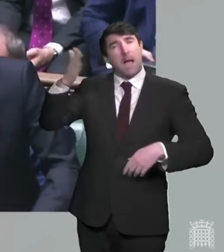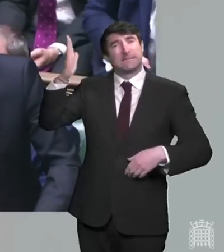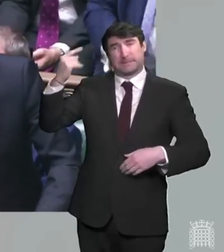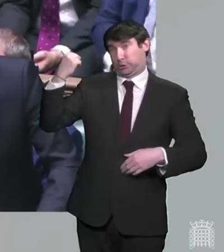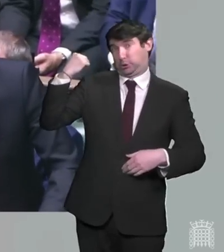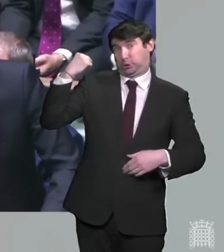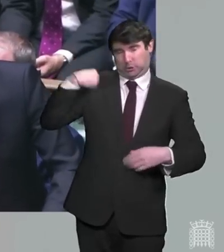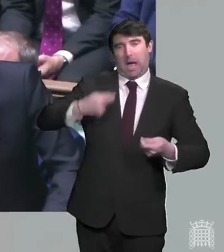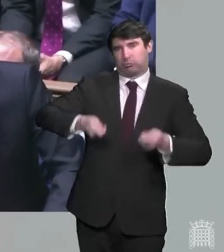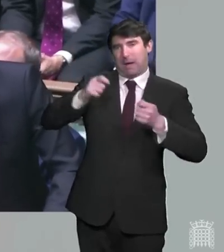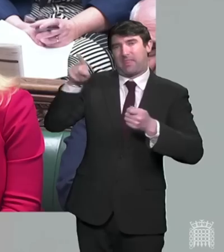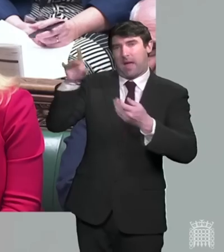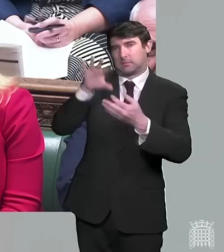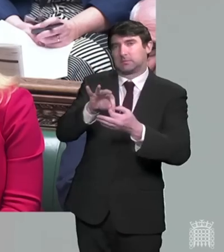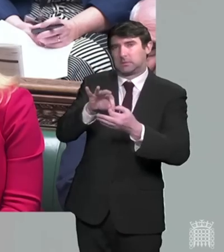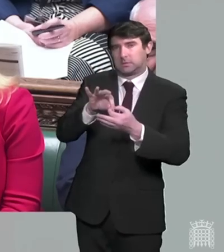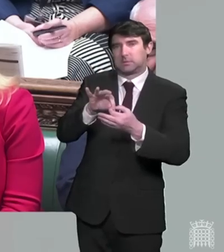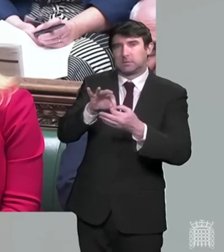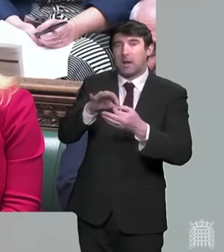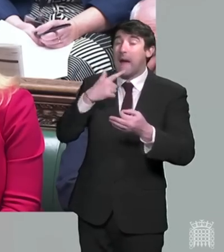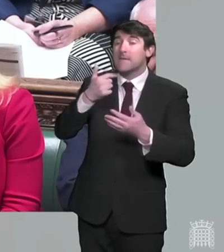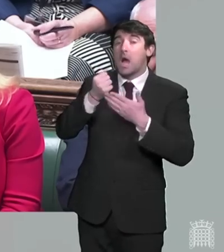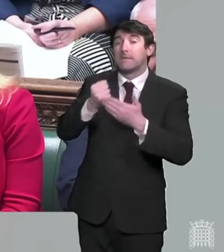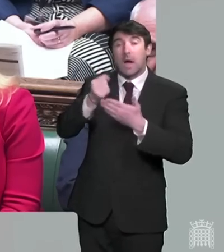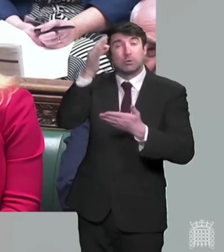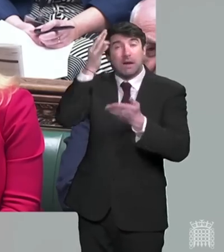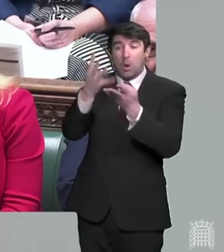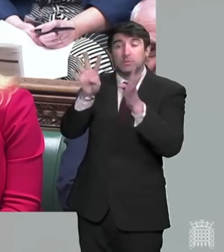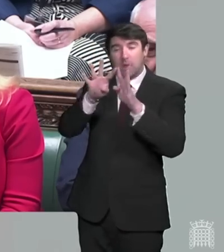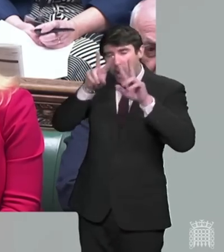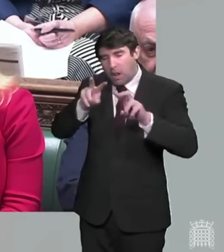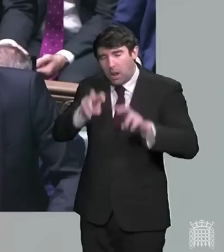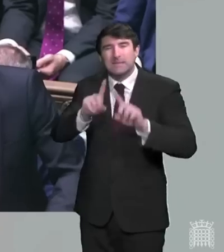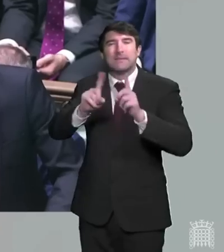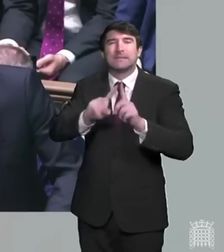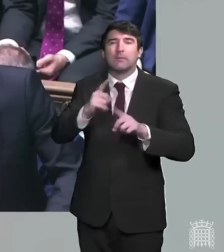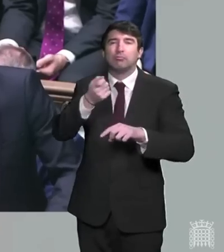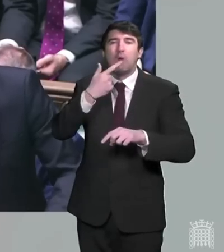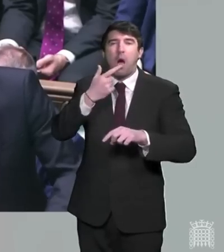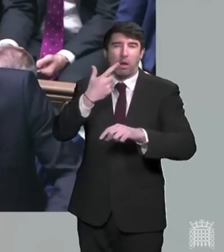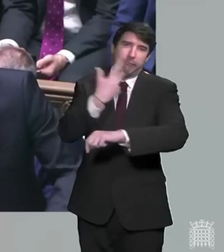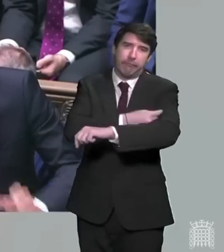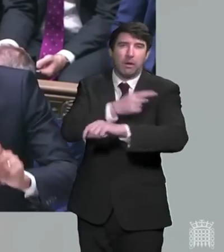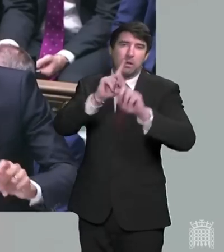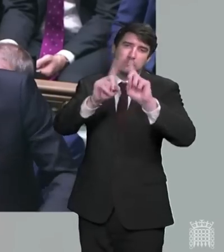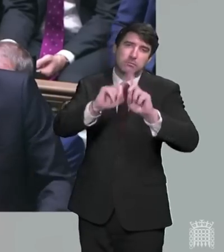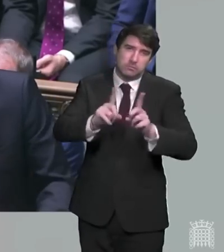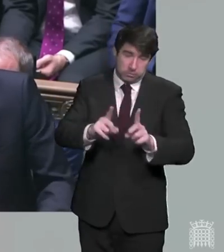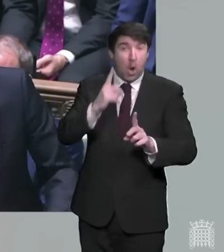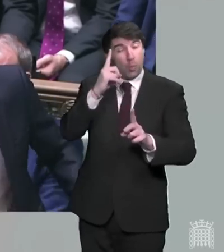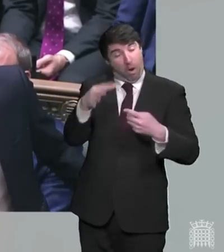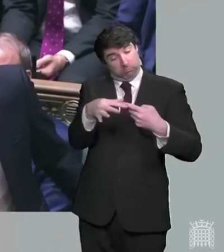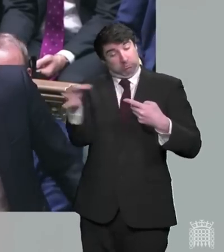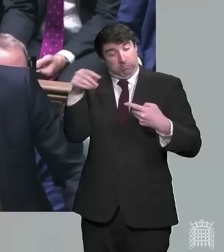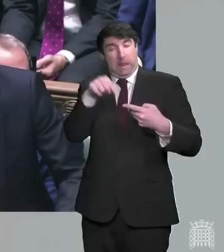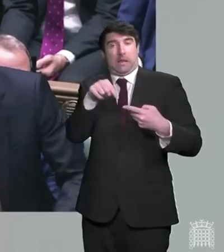year specifically. The Advisory Council on the Misuse of Drugs is conducting a review of nitrous oxide and is looking particularly at this question. The